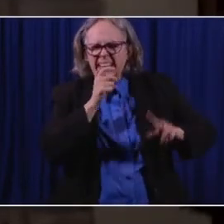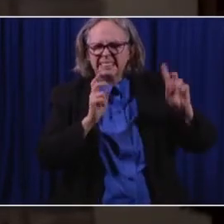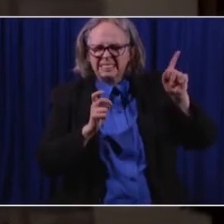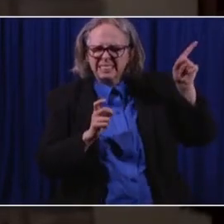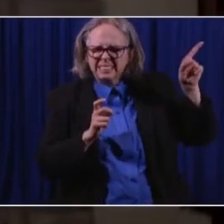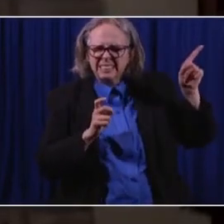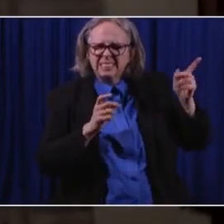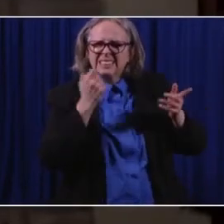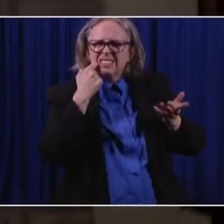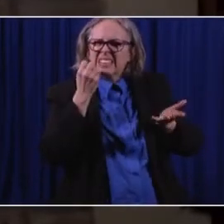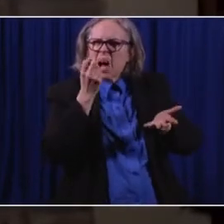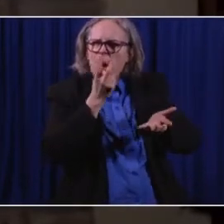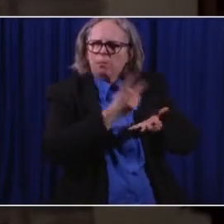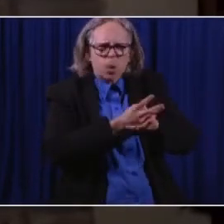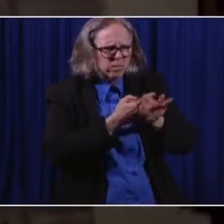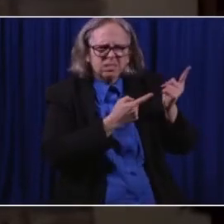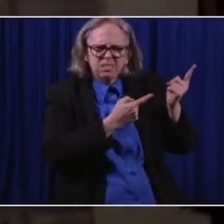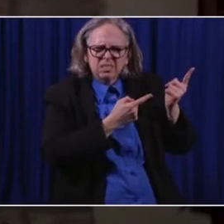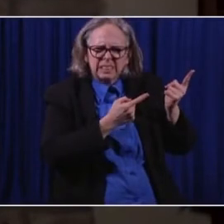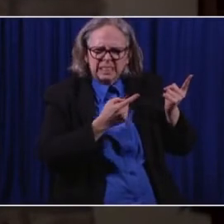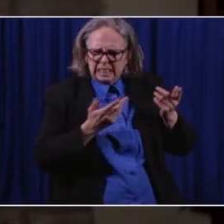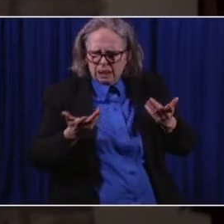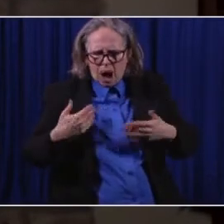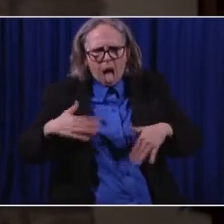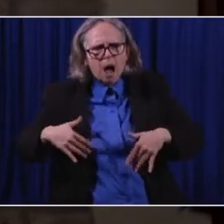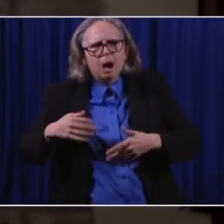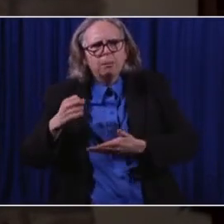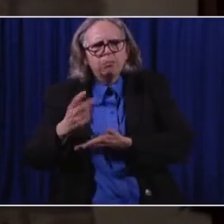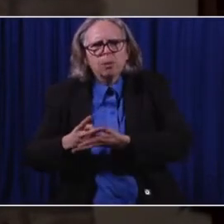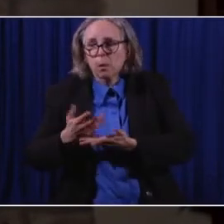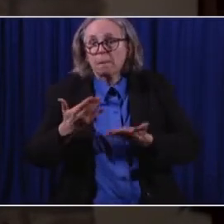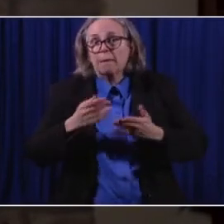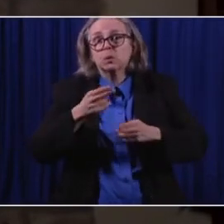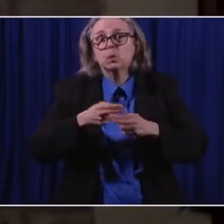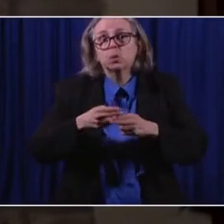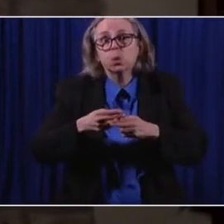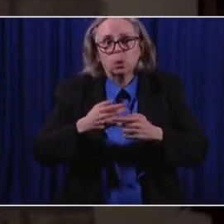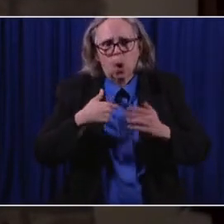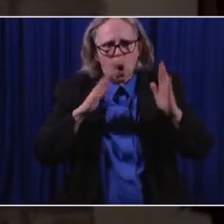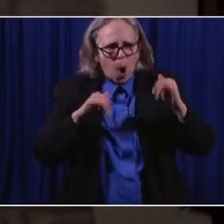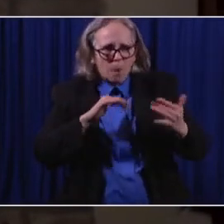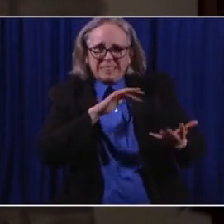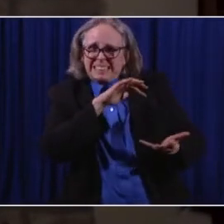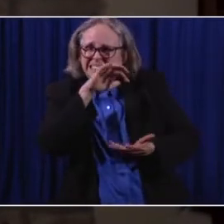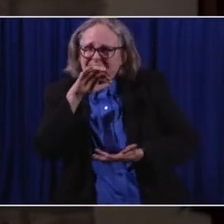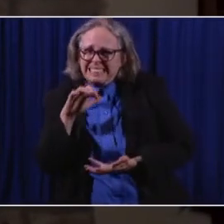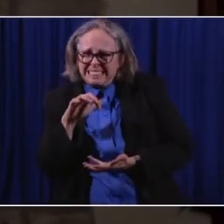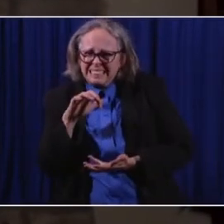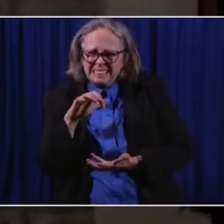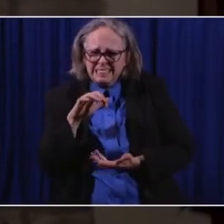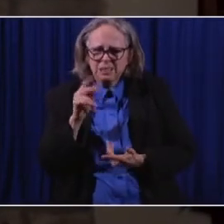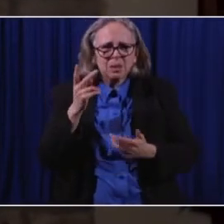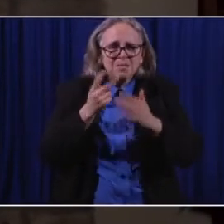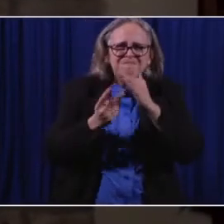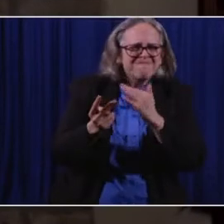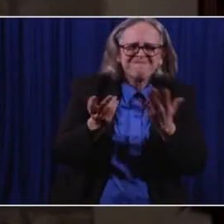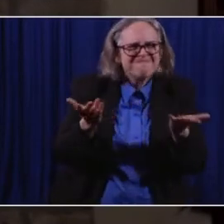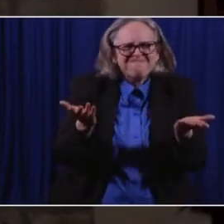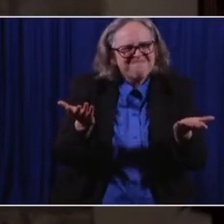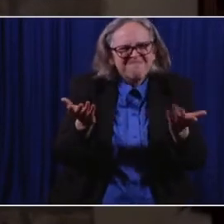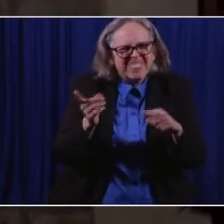that. We assume there's other vaccines that are coming on. So we don't know the production. We cannot predict the production. What